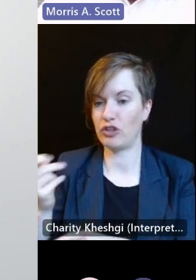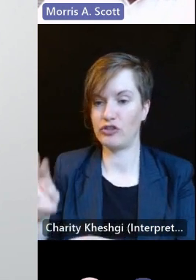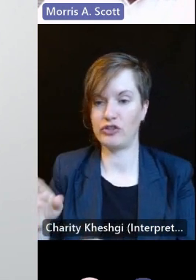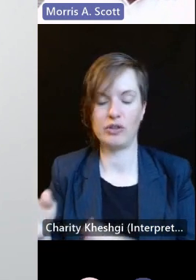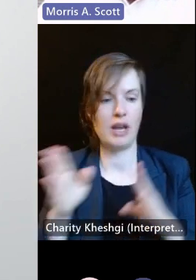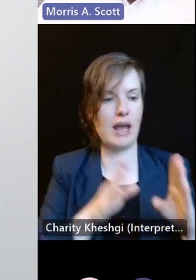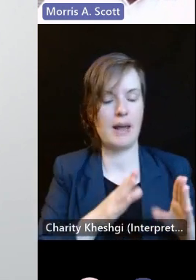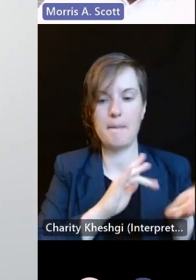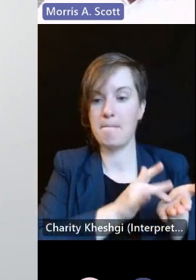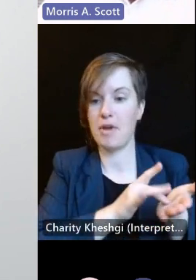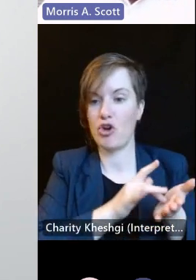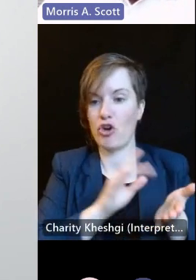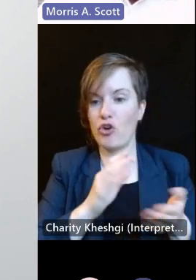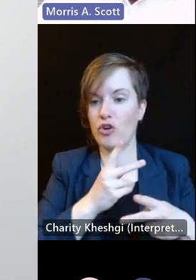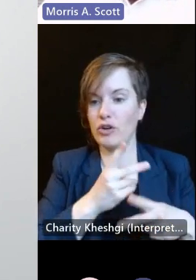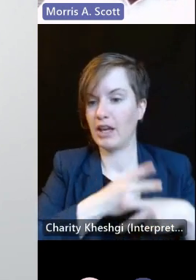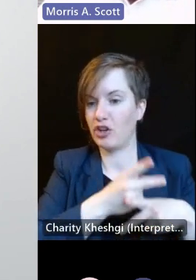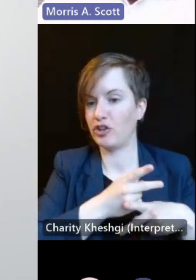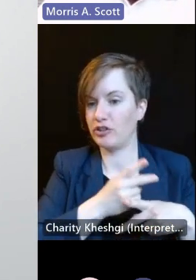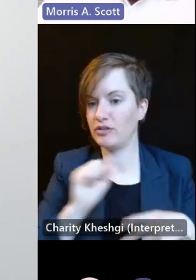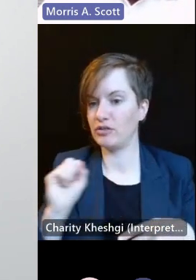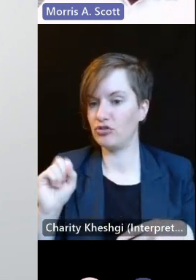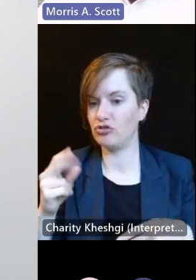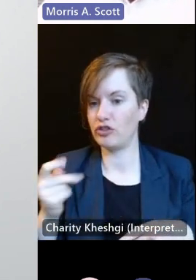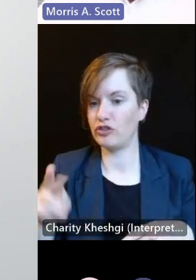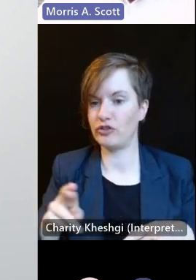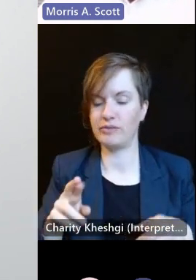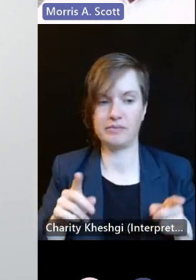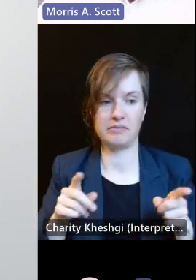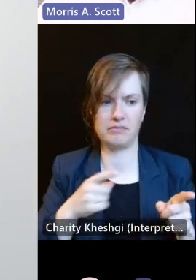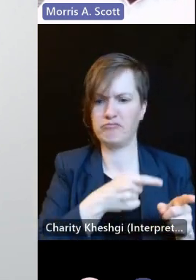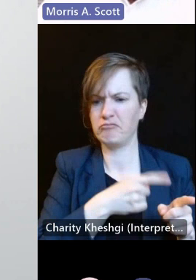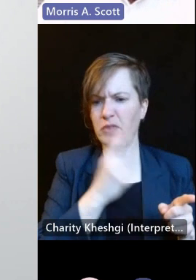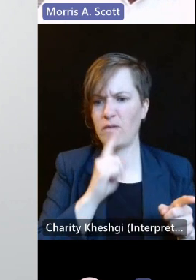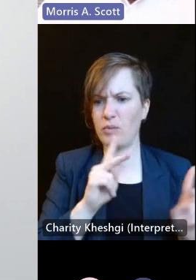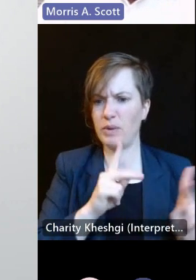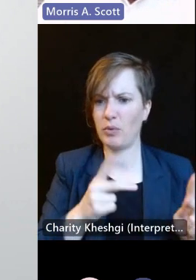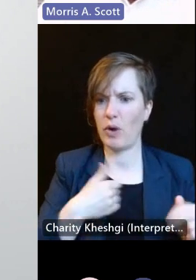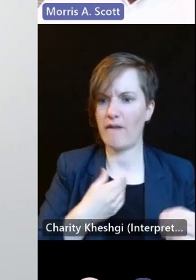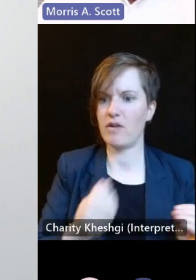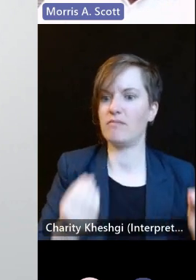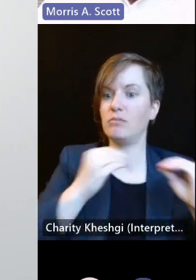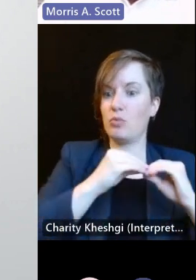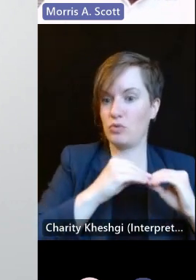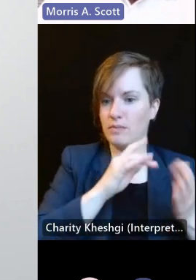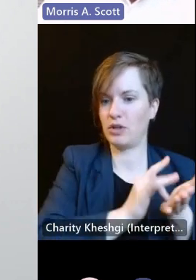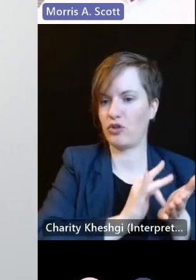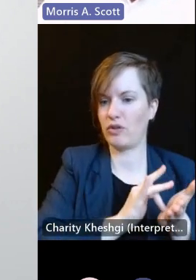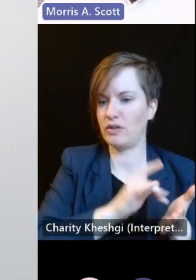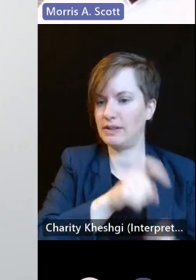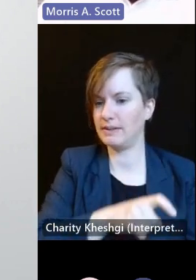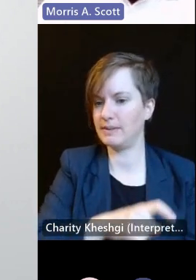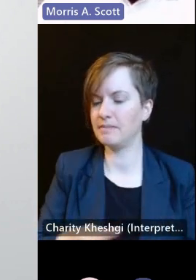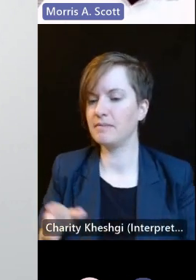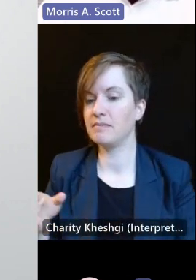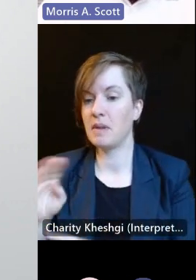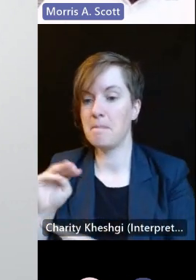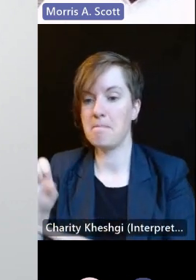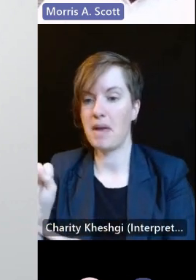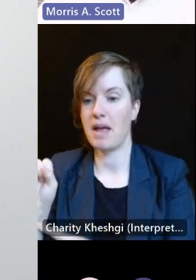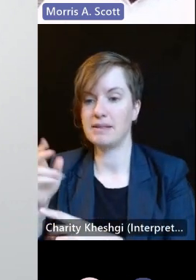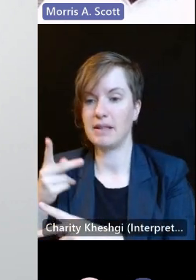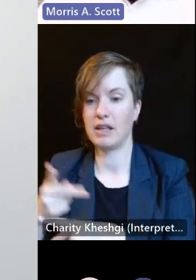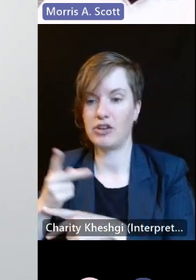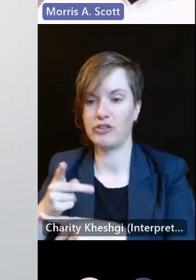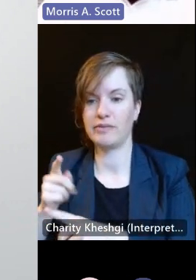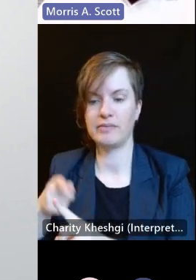which serve people with higher medical needs. Mass care, of course, now would provide greater